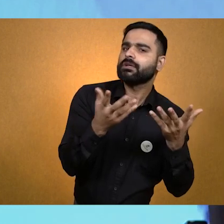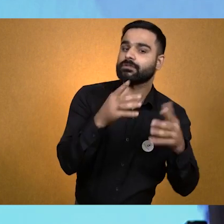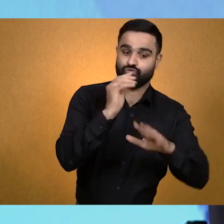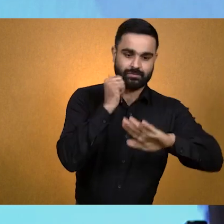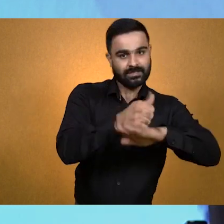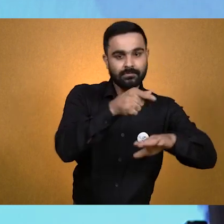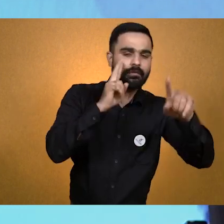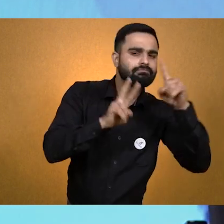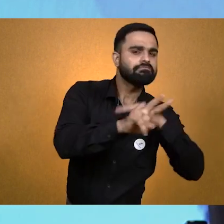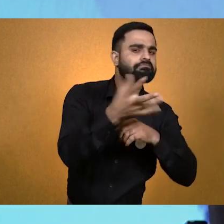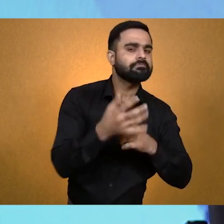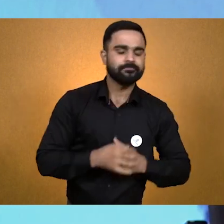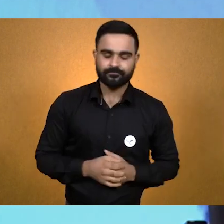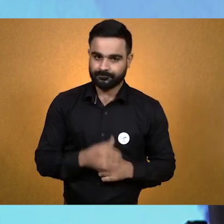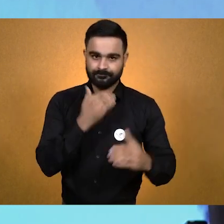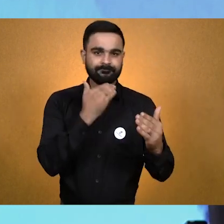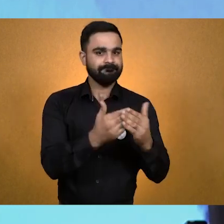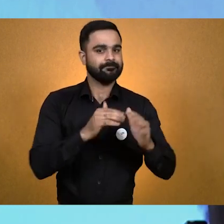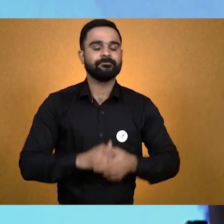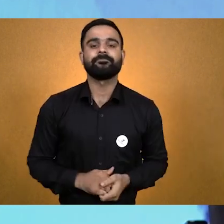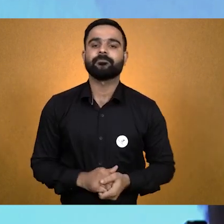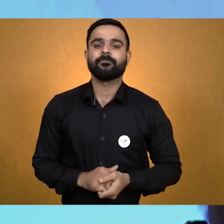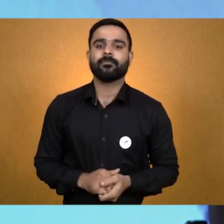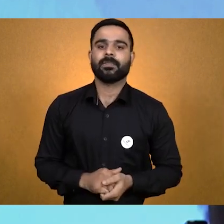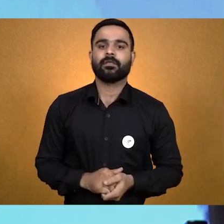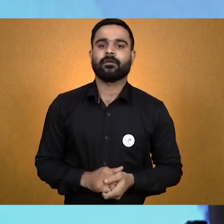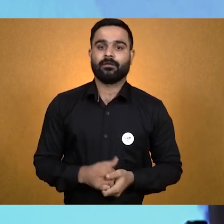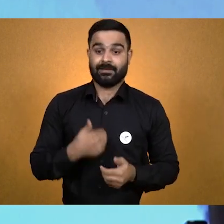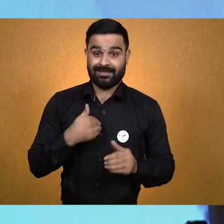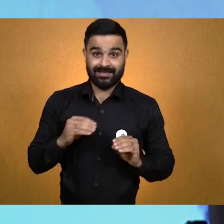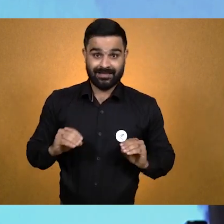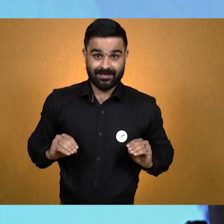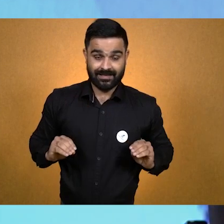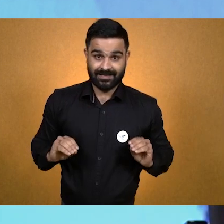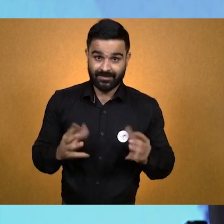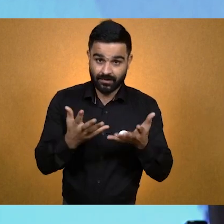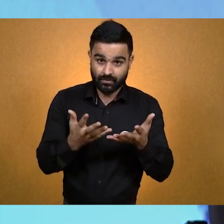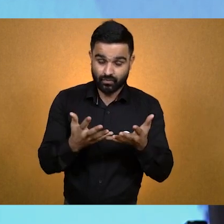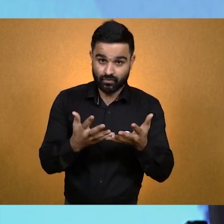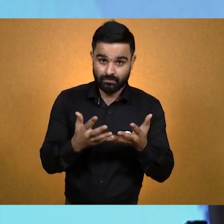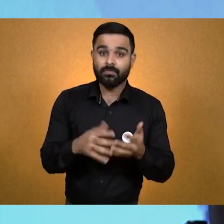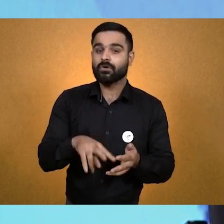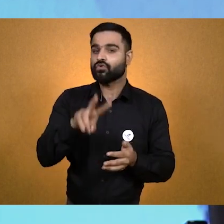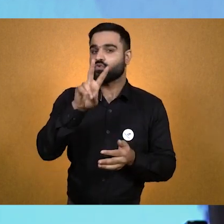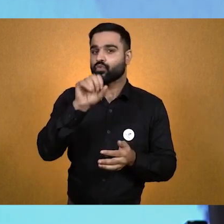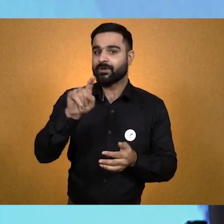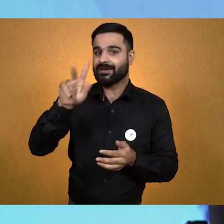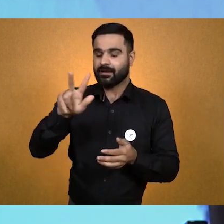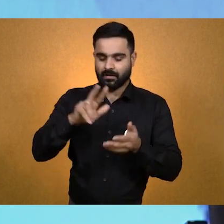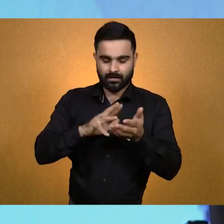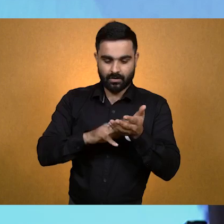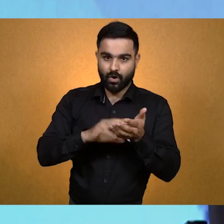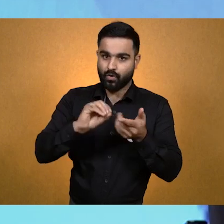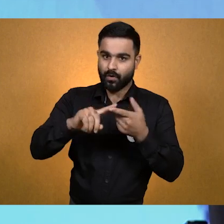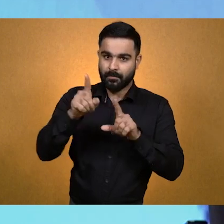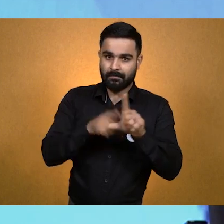Thank you. So we started Umoya in 2018 with a very